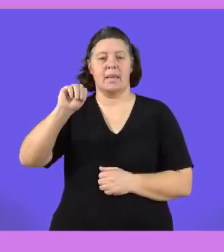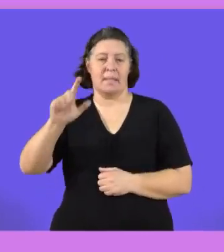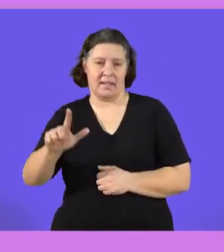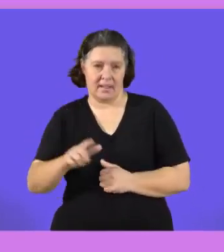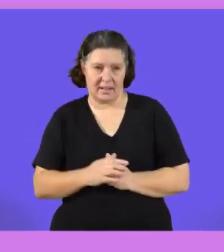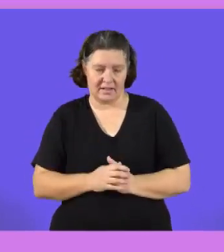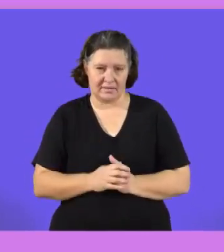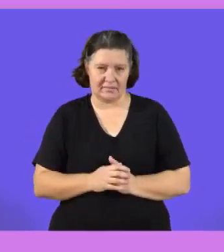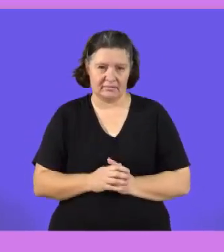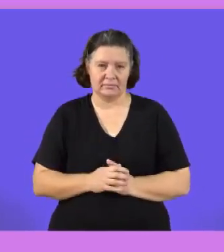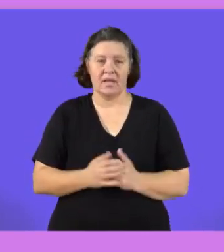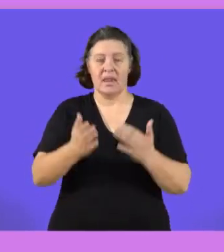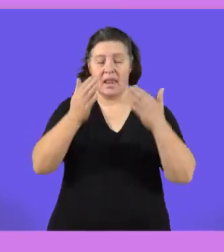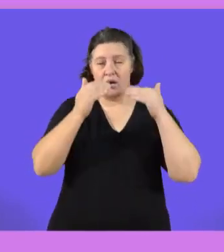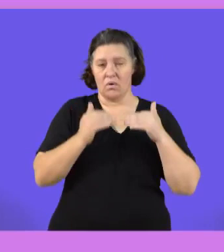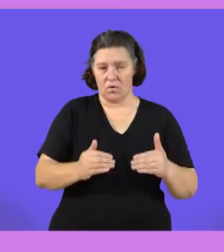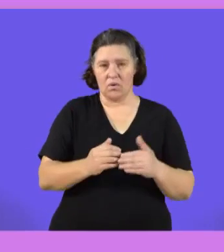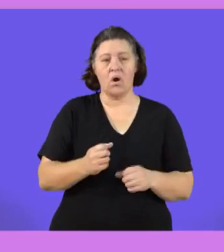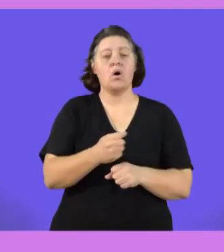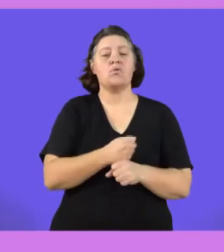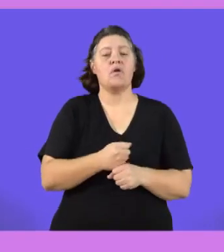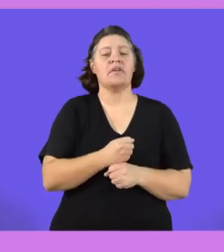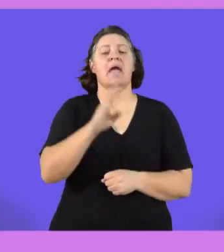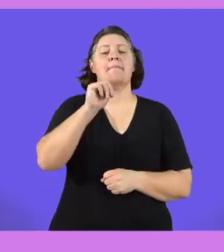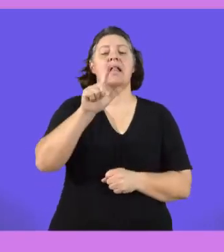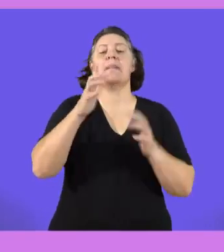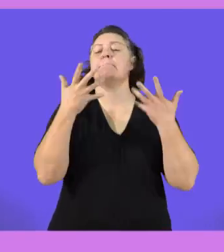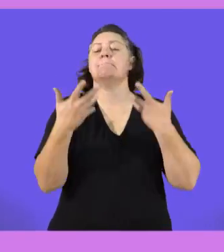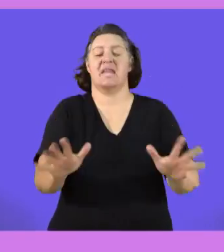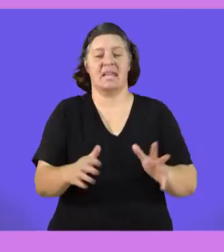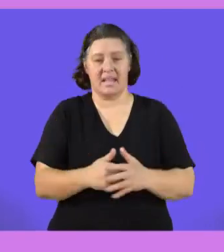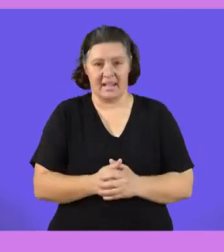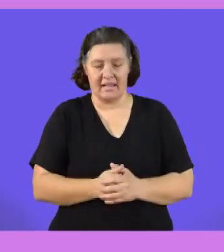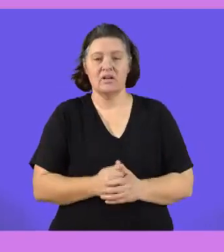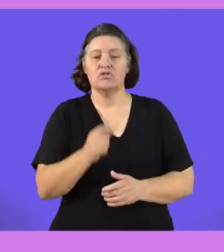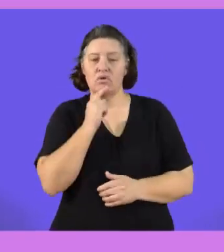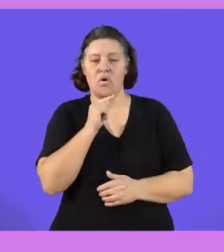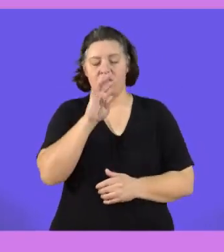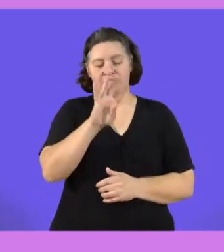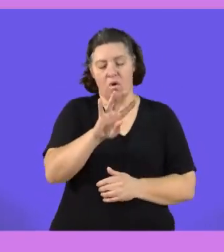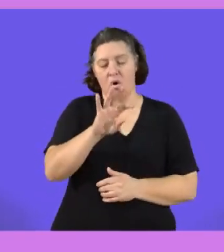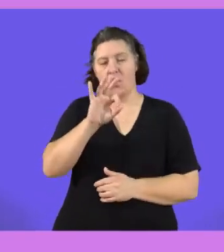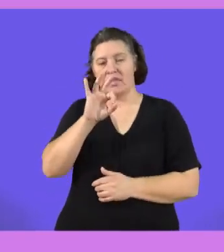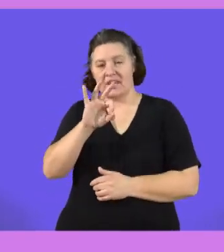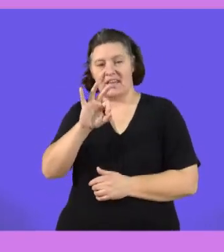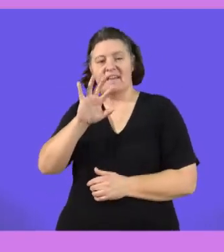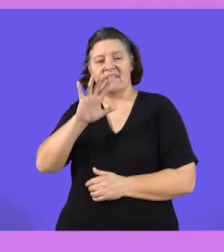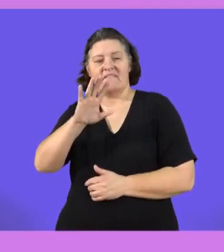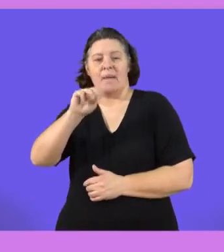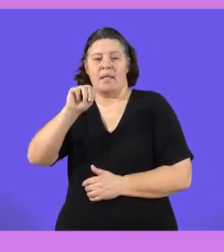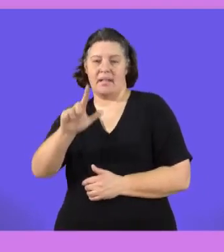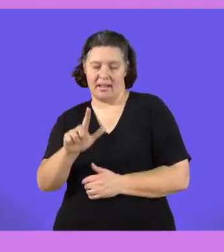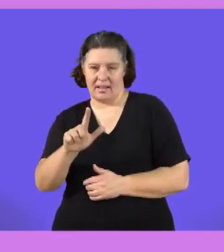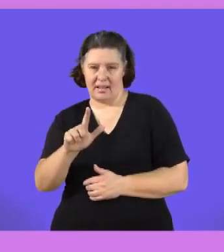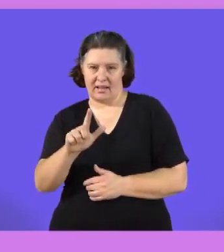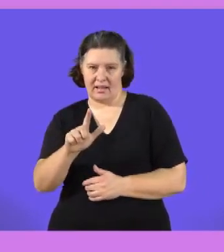75 milliliters. Then you'll see the coffee is already in milliliters. So that is 435